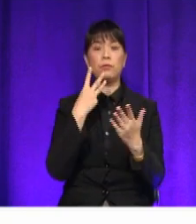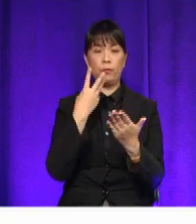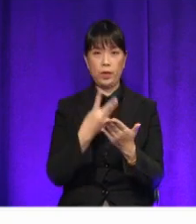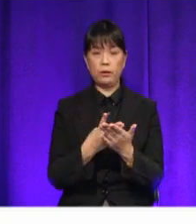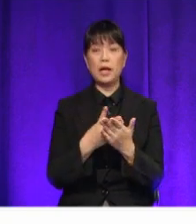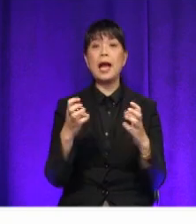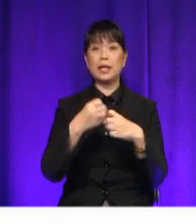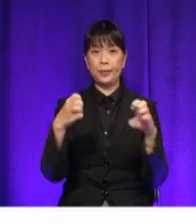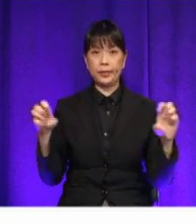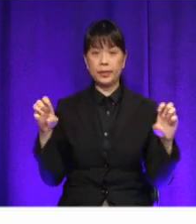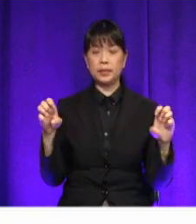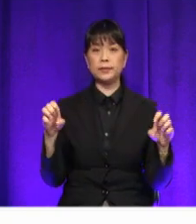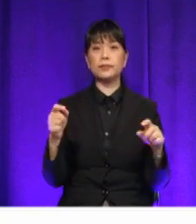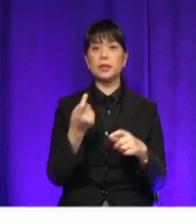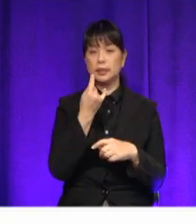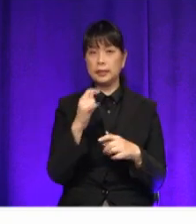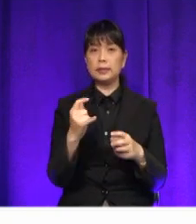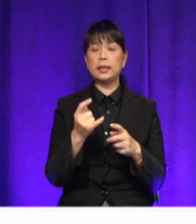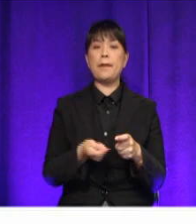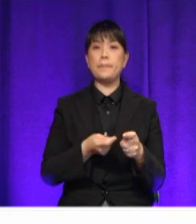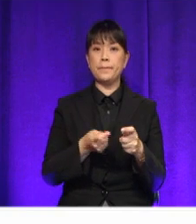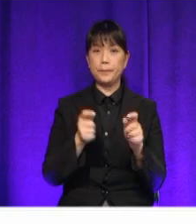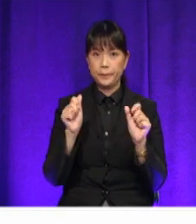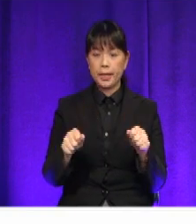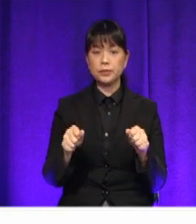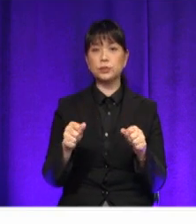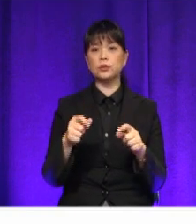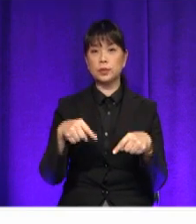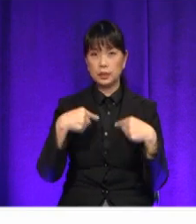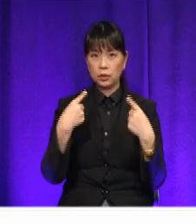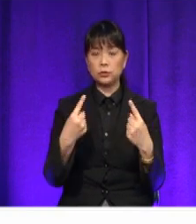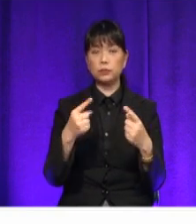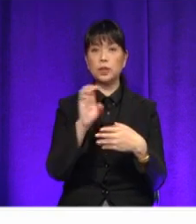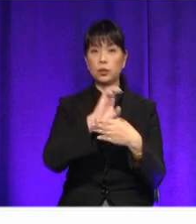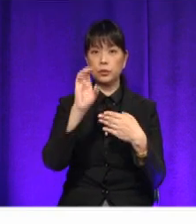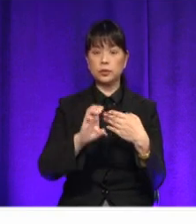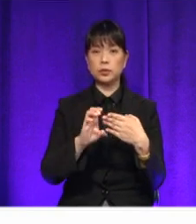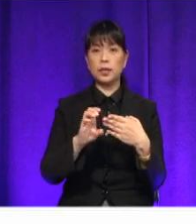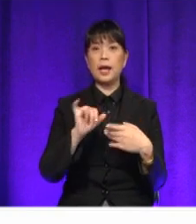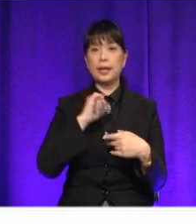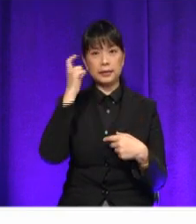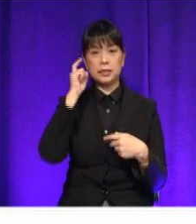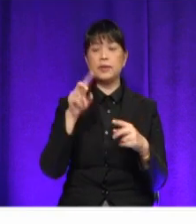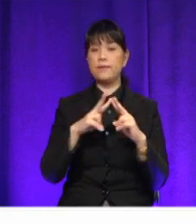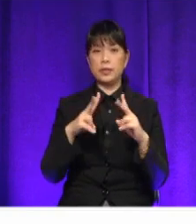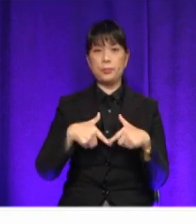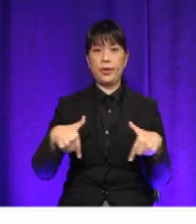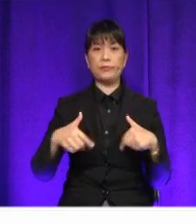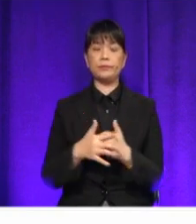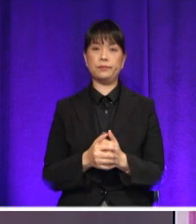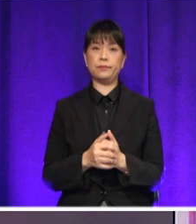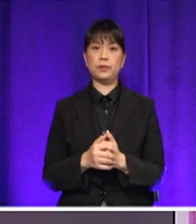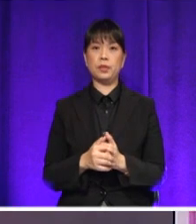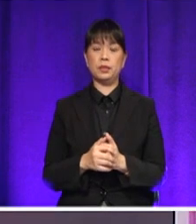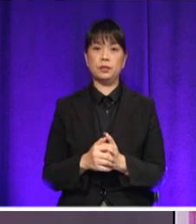they managed to come to a conclusion as said by Ashraf, and I think that's really great. Yeah, that's right.